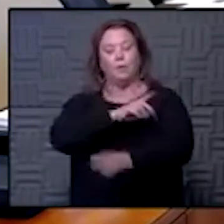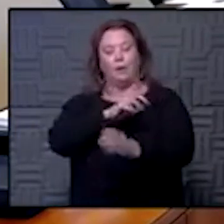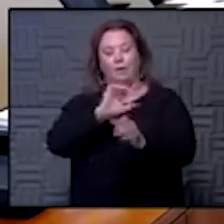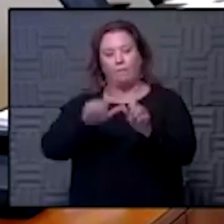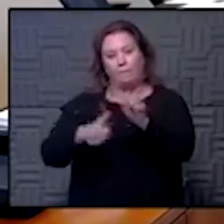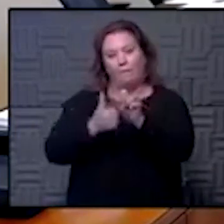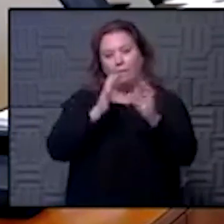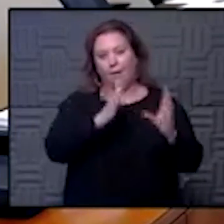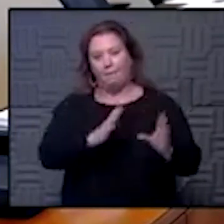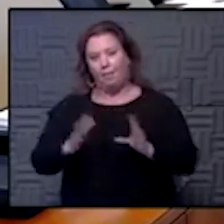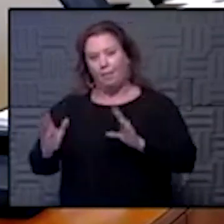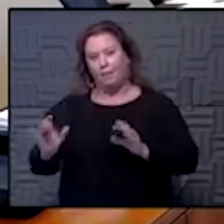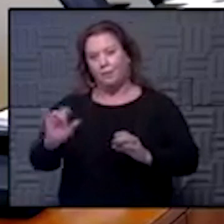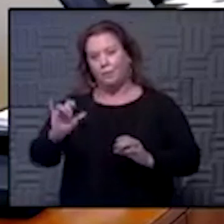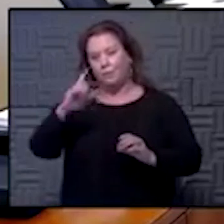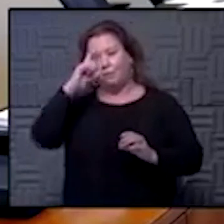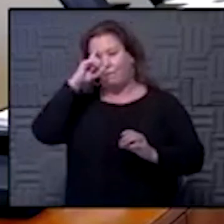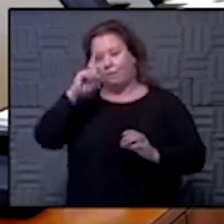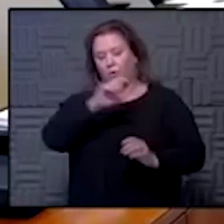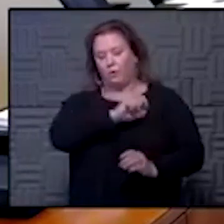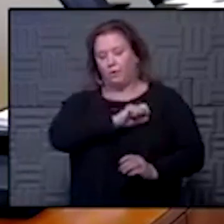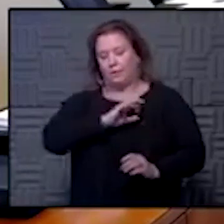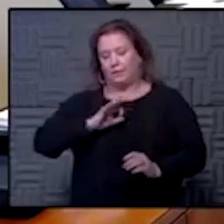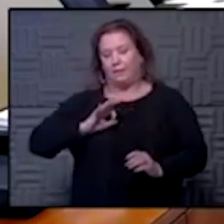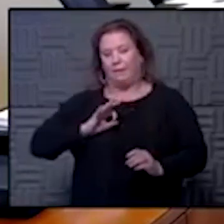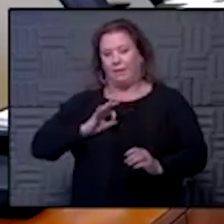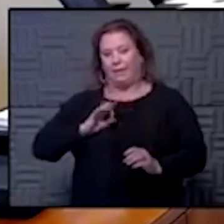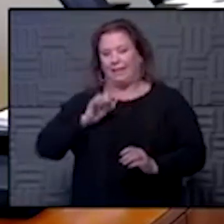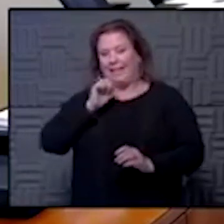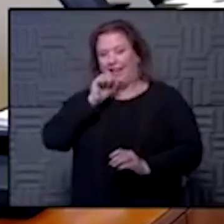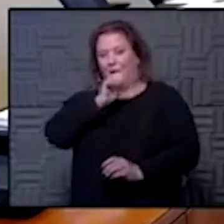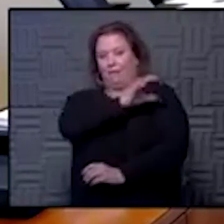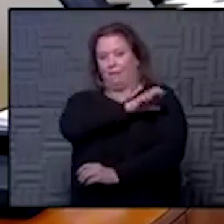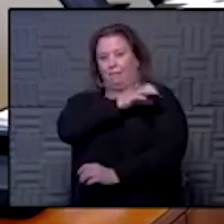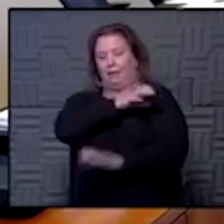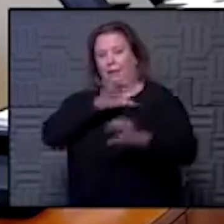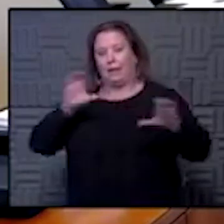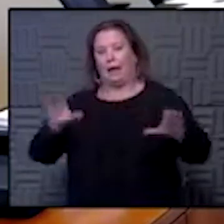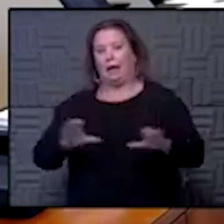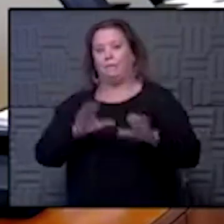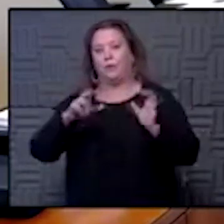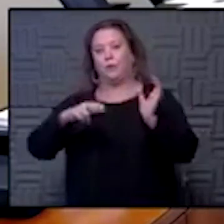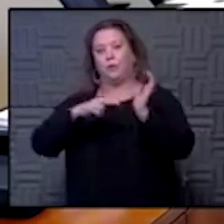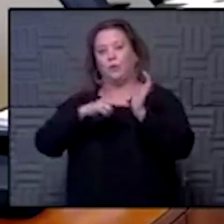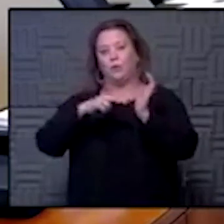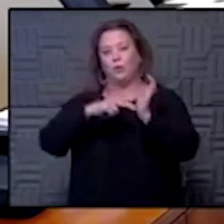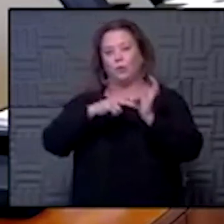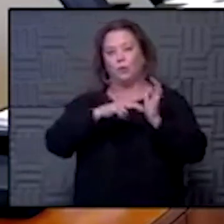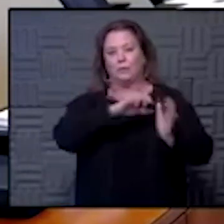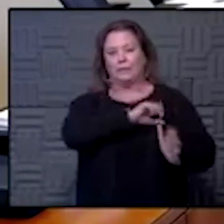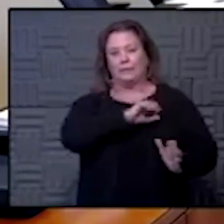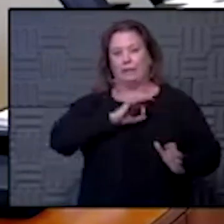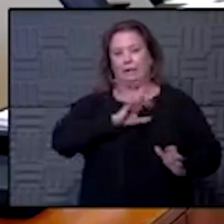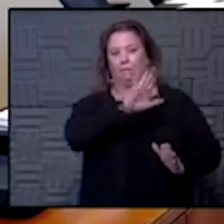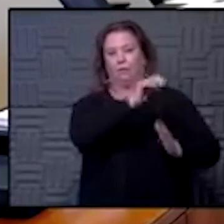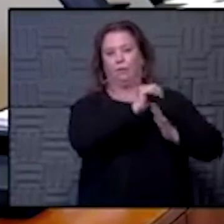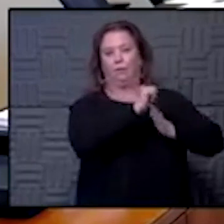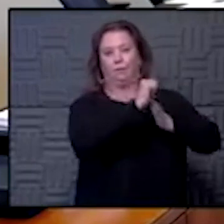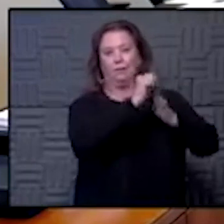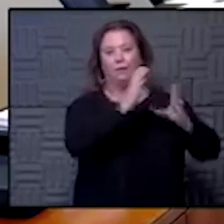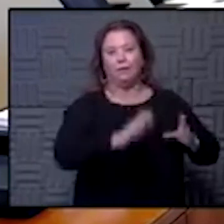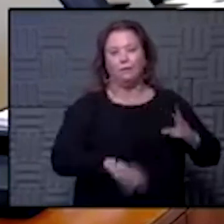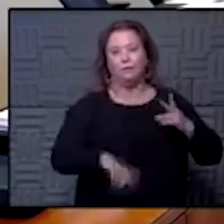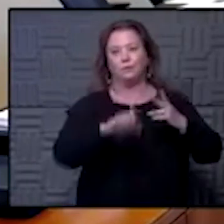plans to utilize staff who are not clinically active, nursing staff who are in leadership roles and so forth, or educator